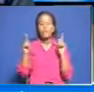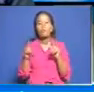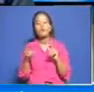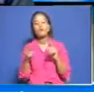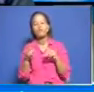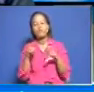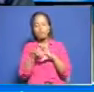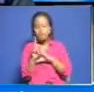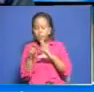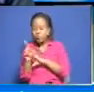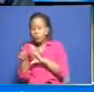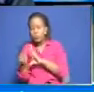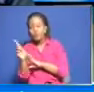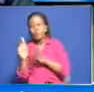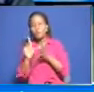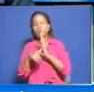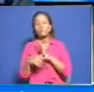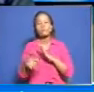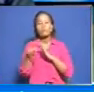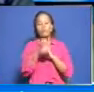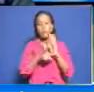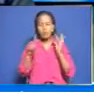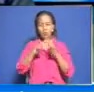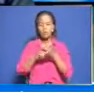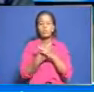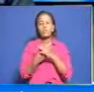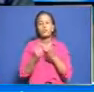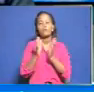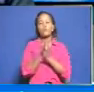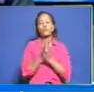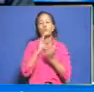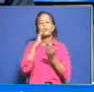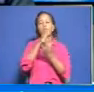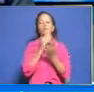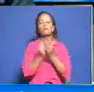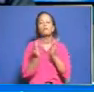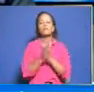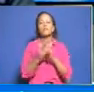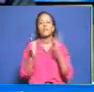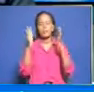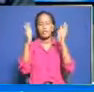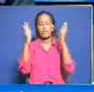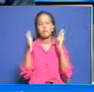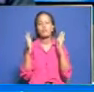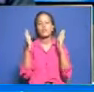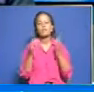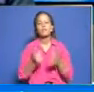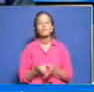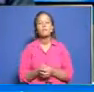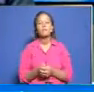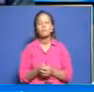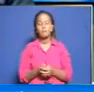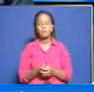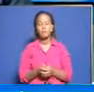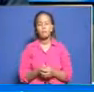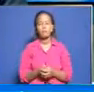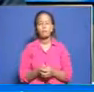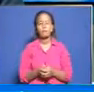there. Then we're going to get started with this particular ceremony. Back to you, Broadcasting House.